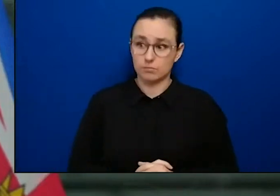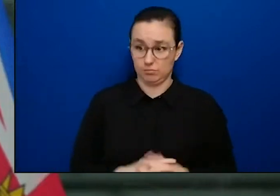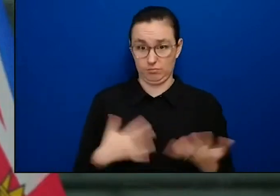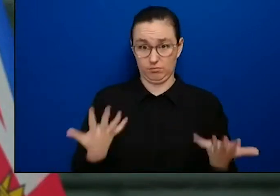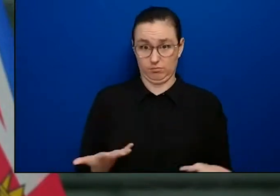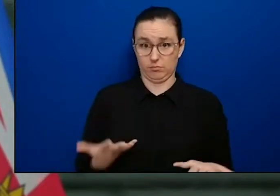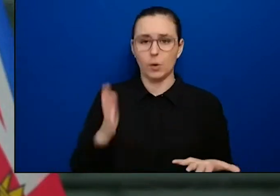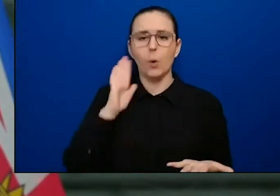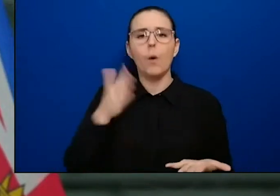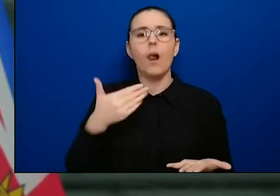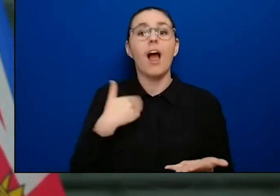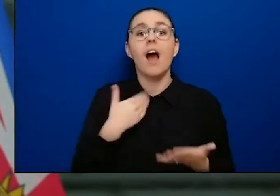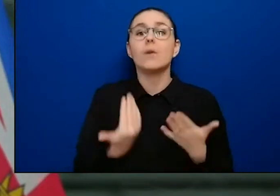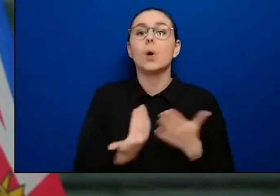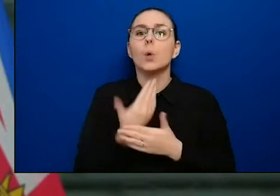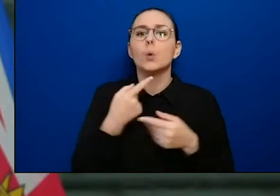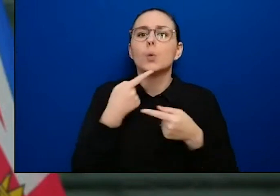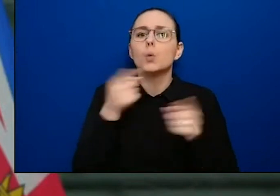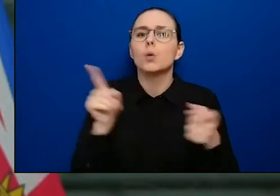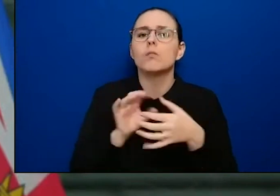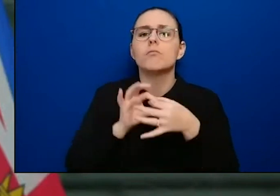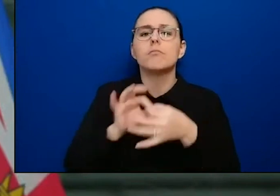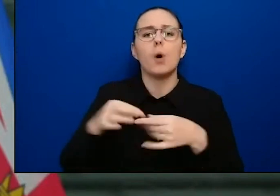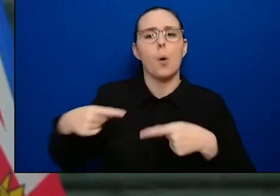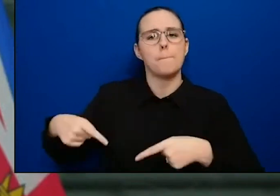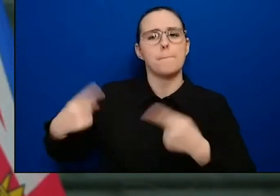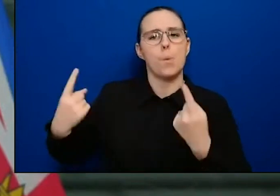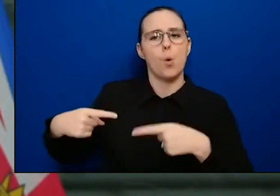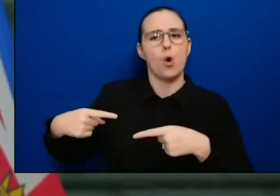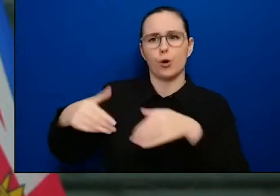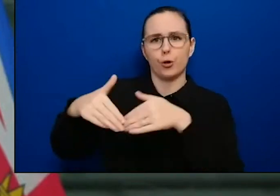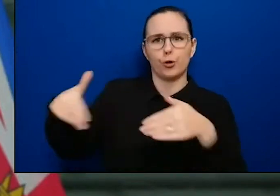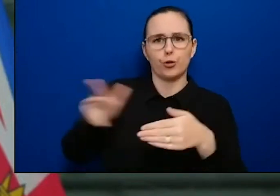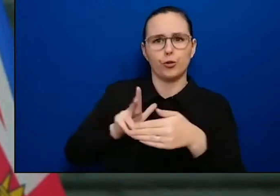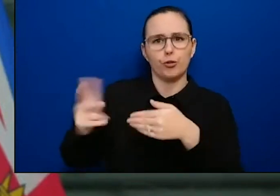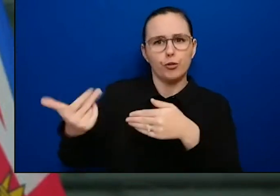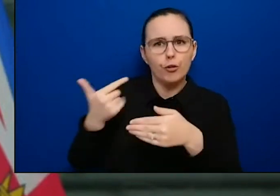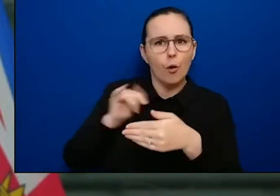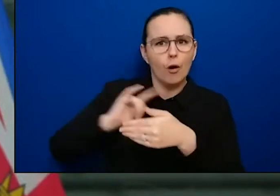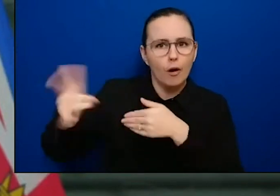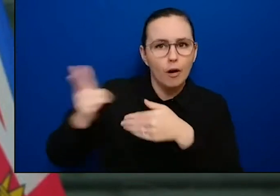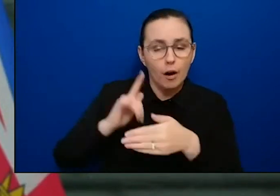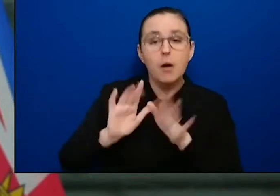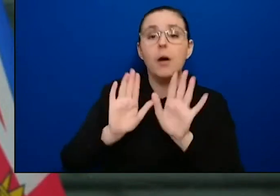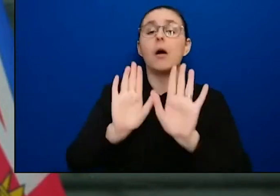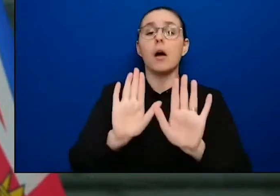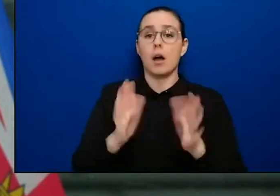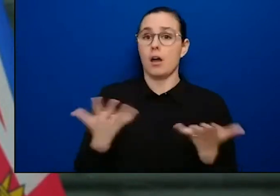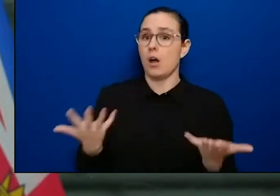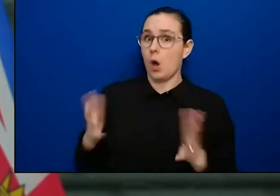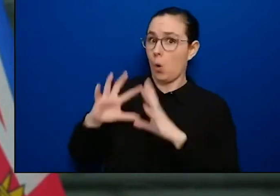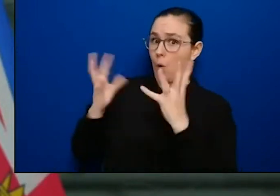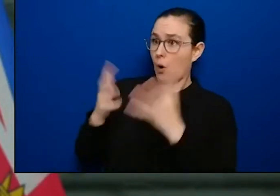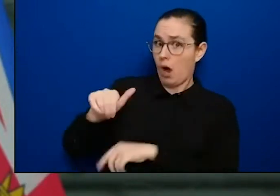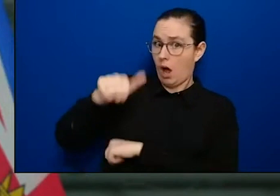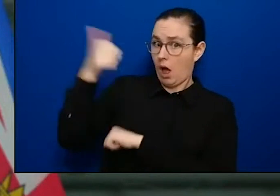community has the ability to be vaccinated and has the same protections we do, we are all still at